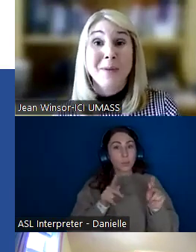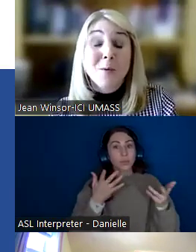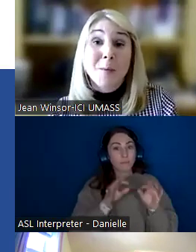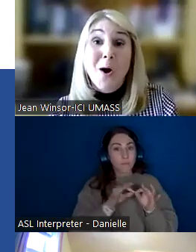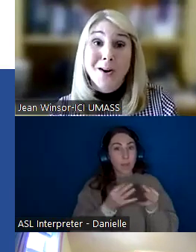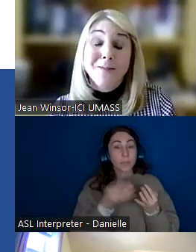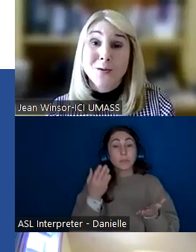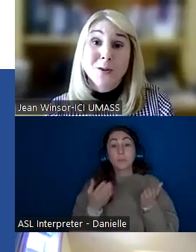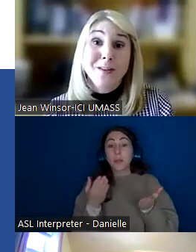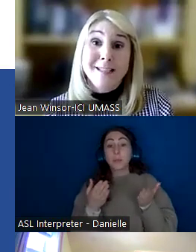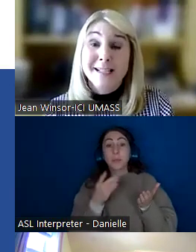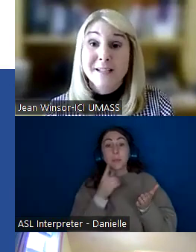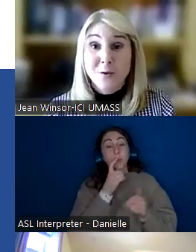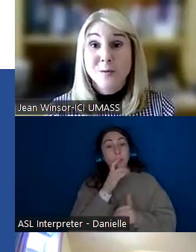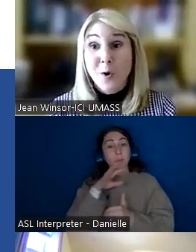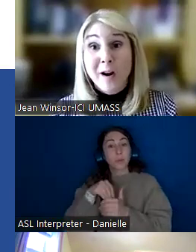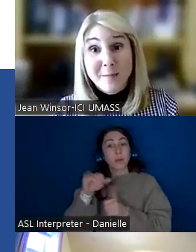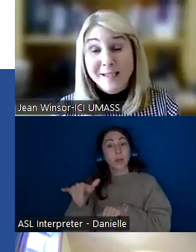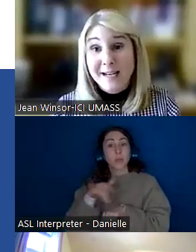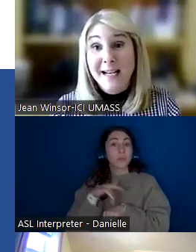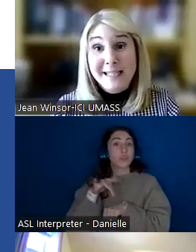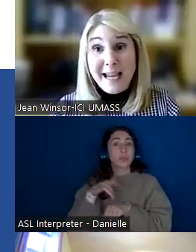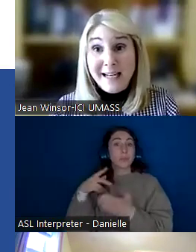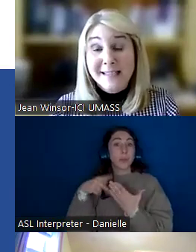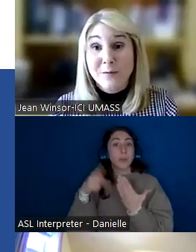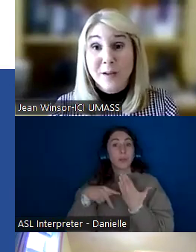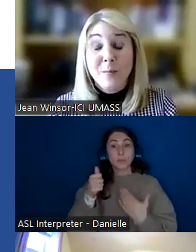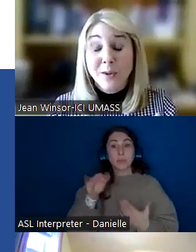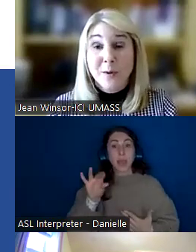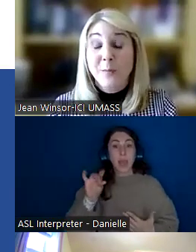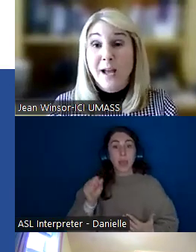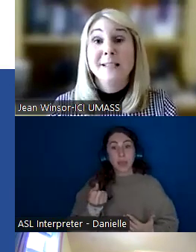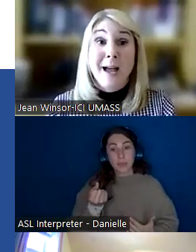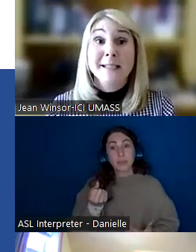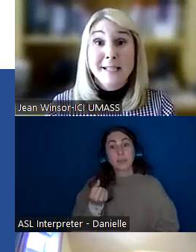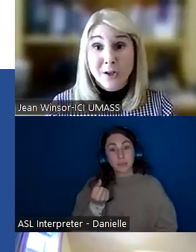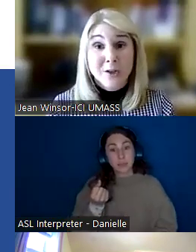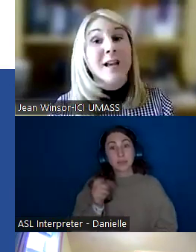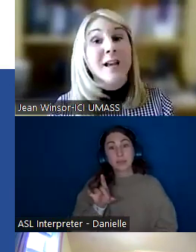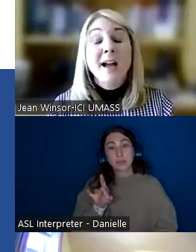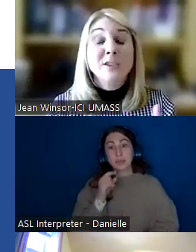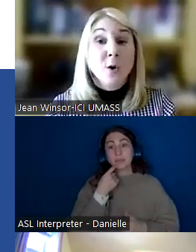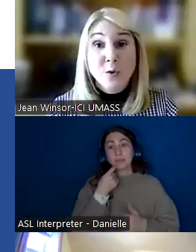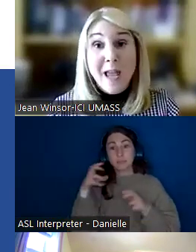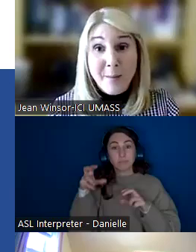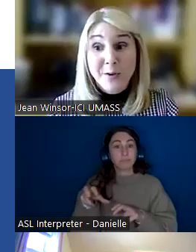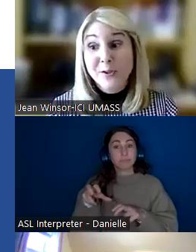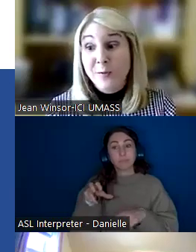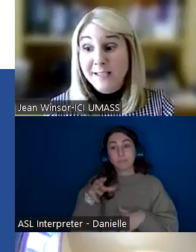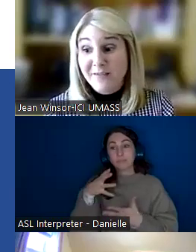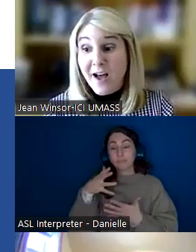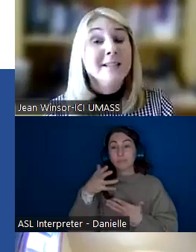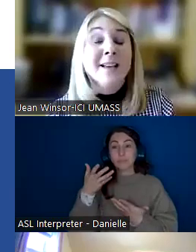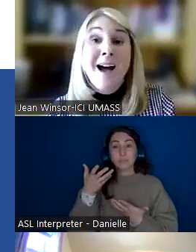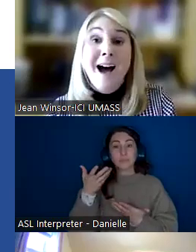that maybe were part of those early days of those programs in the 1980s and really put their blood, sweat, tears, social capital to